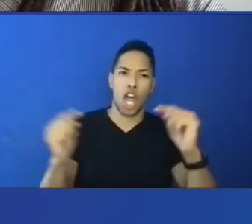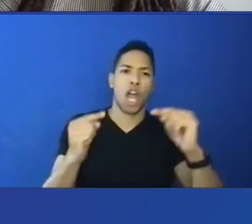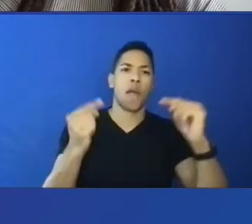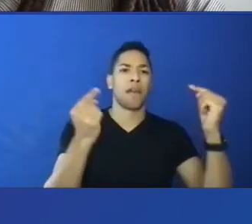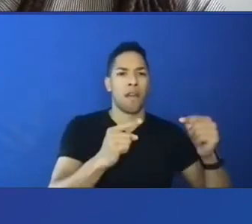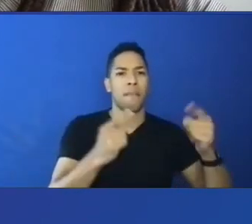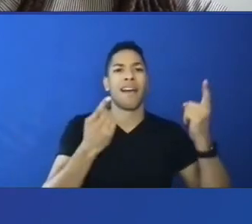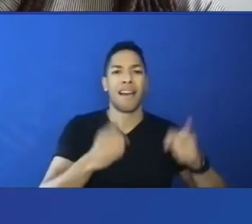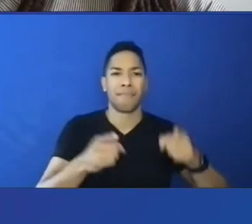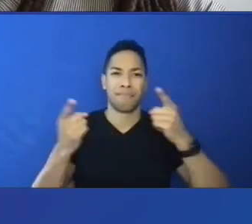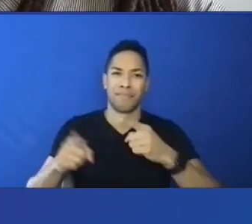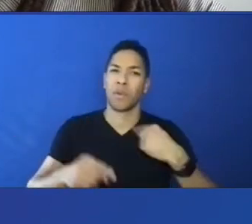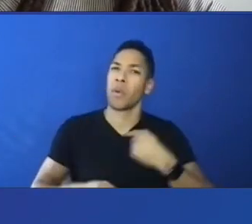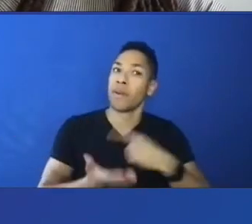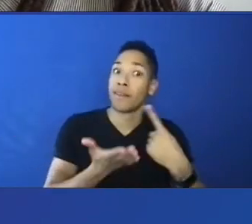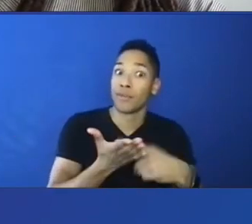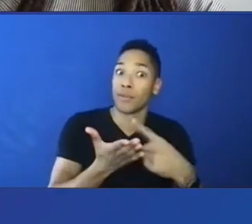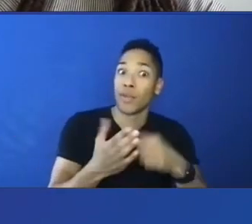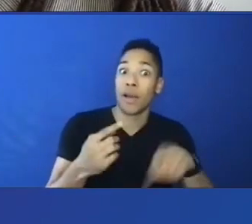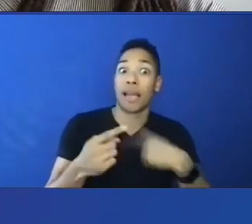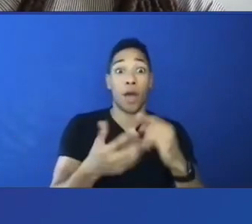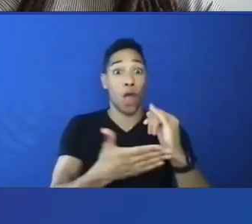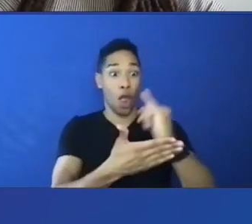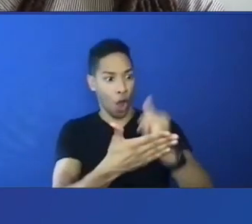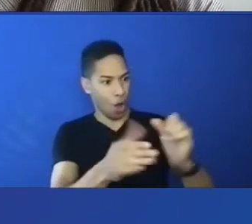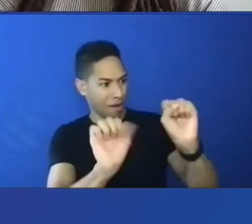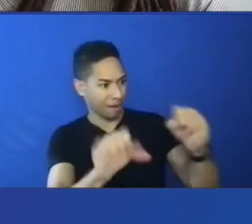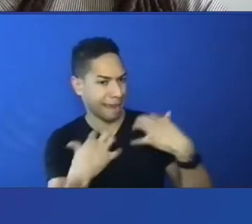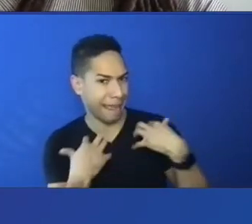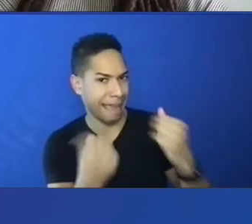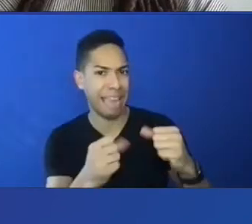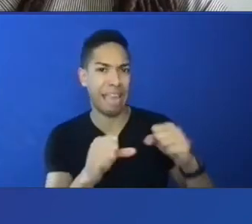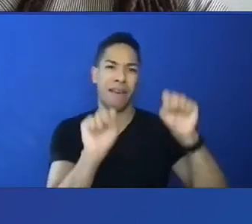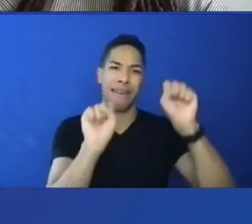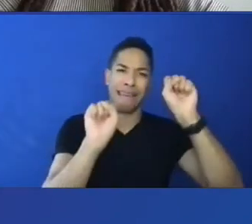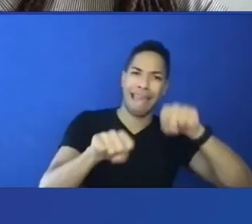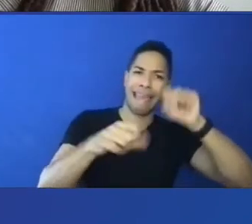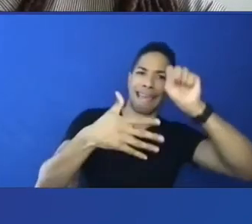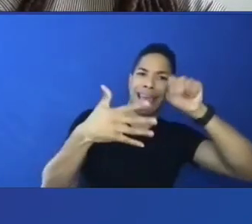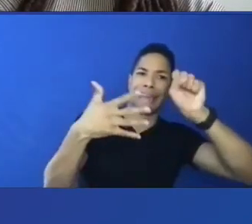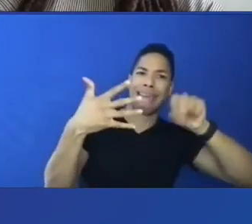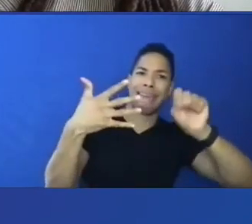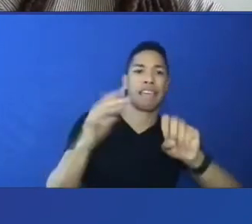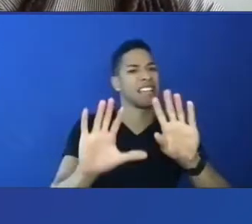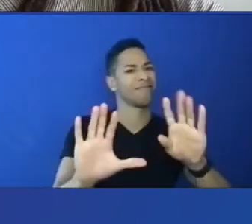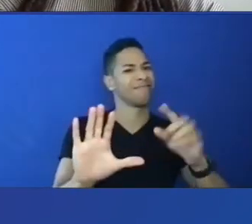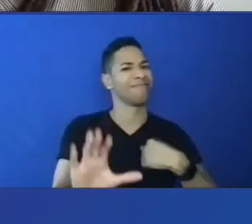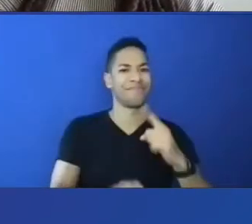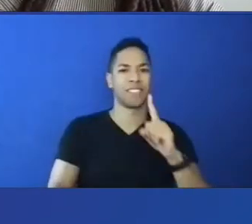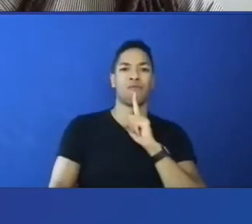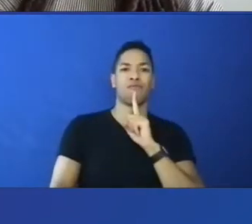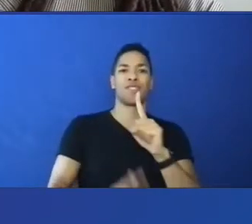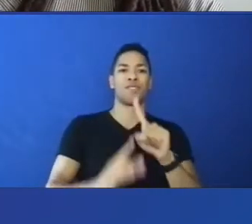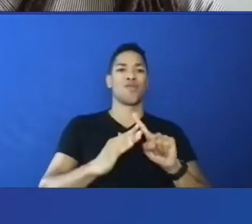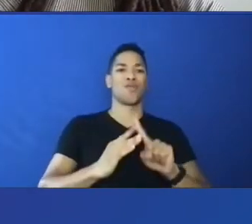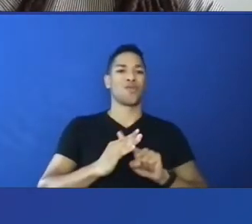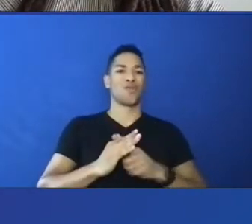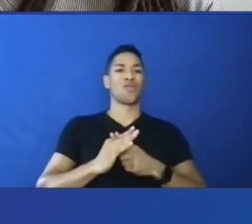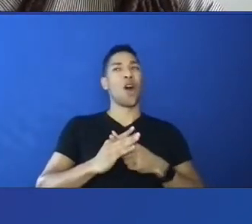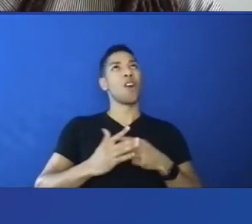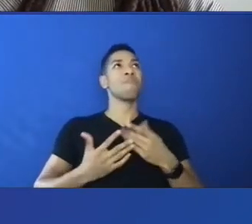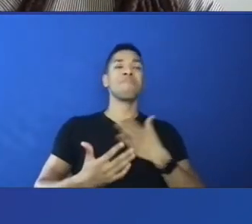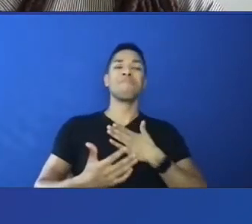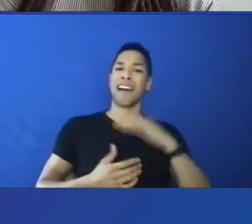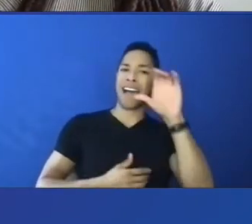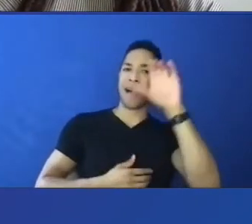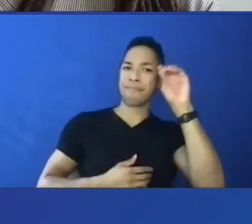we talk a lot about how the arts can heal, how the arts can, but I really have started using my company and